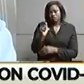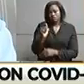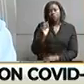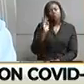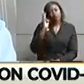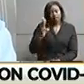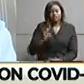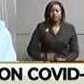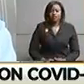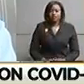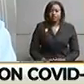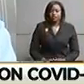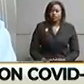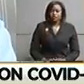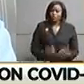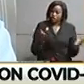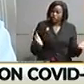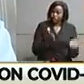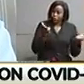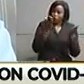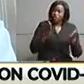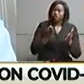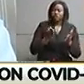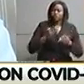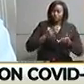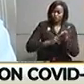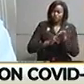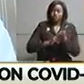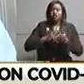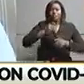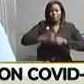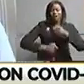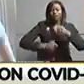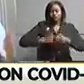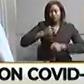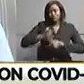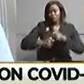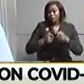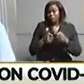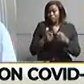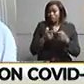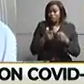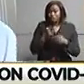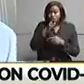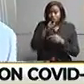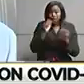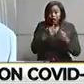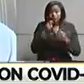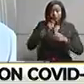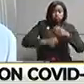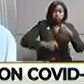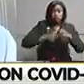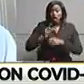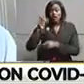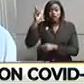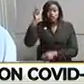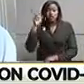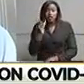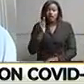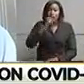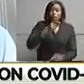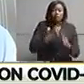and promote the bicycles. Now, of course, you cannot bicycle from Rira to